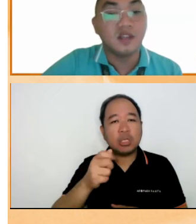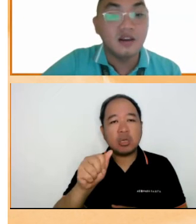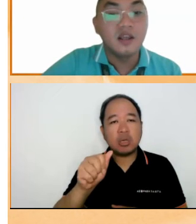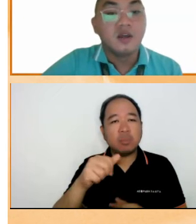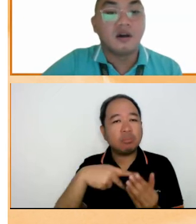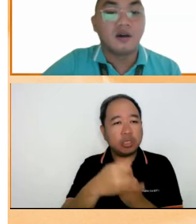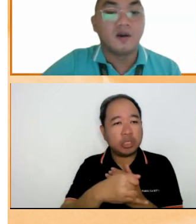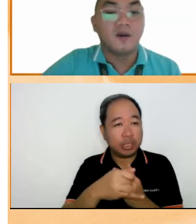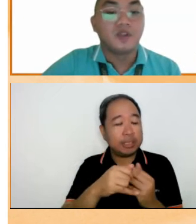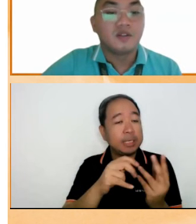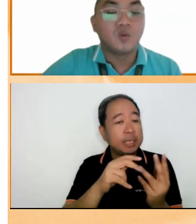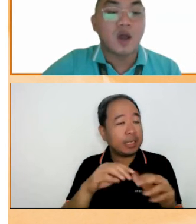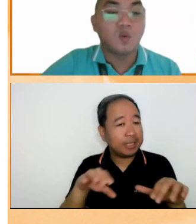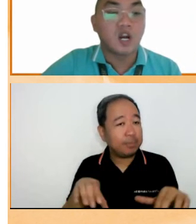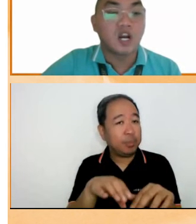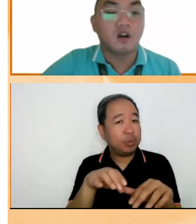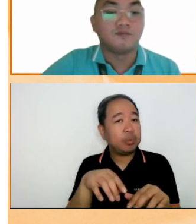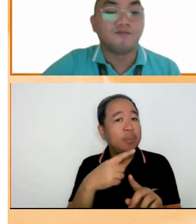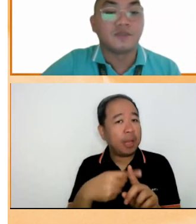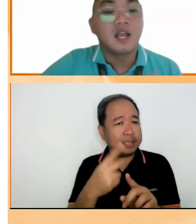done to our